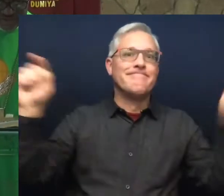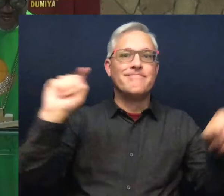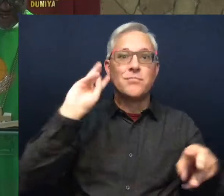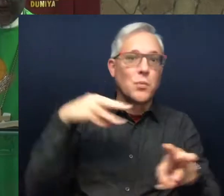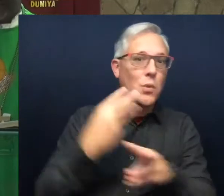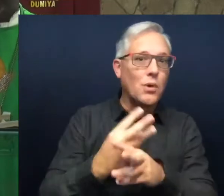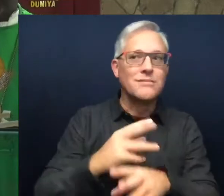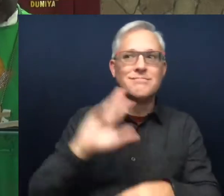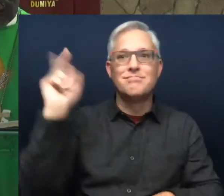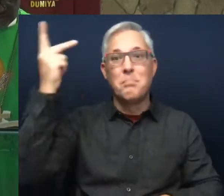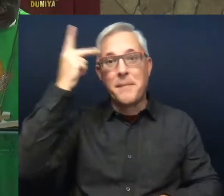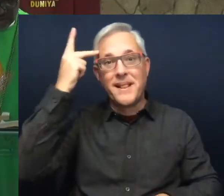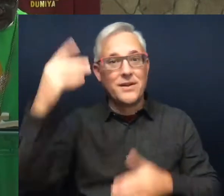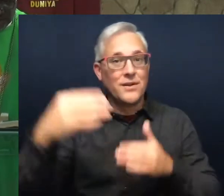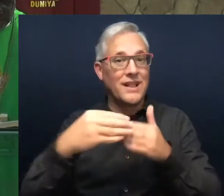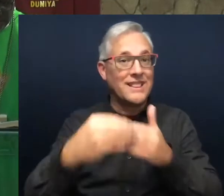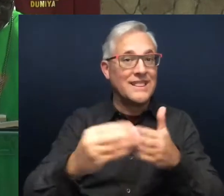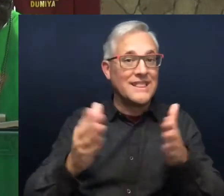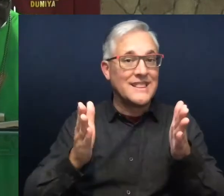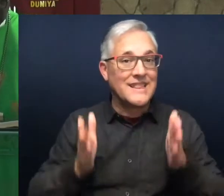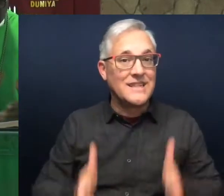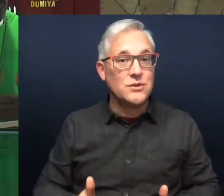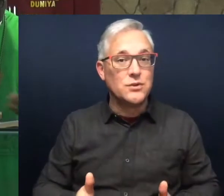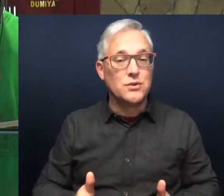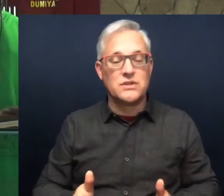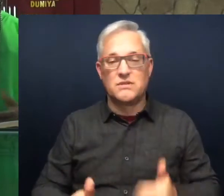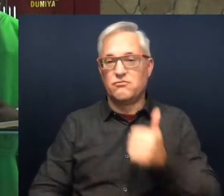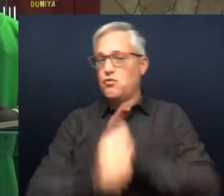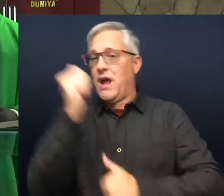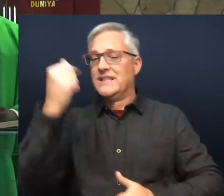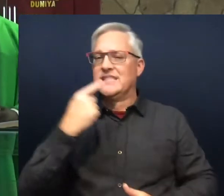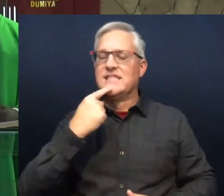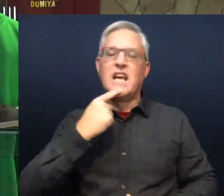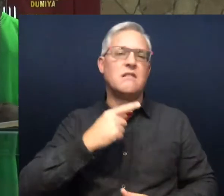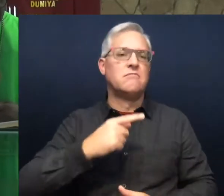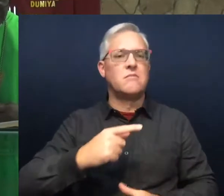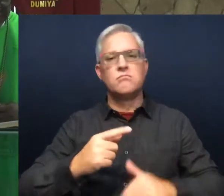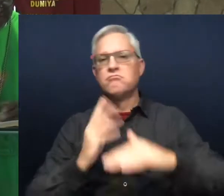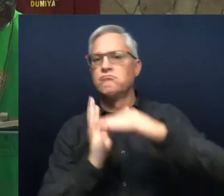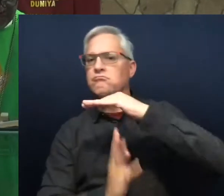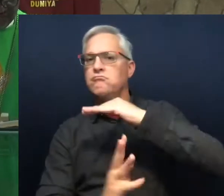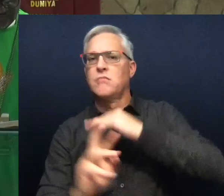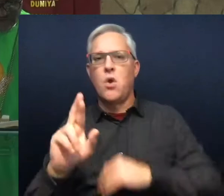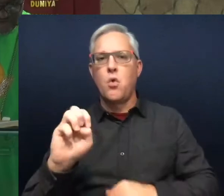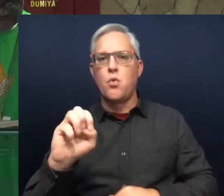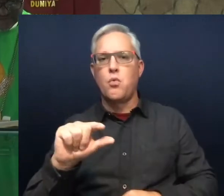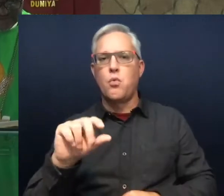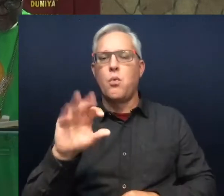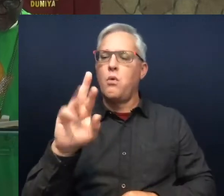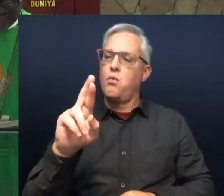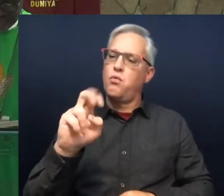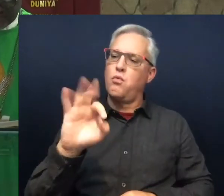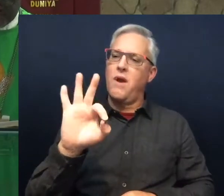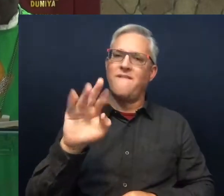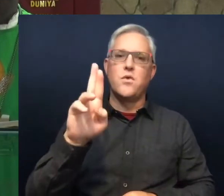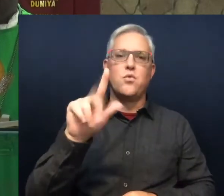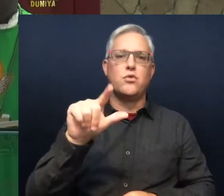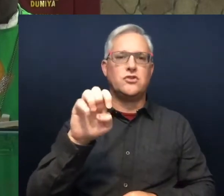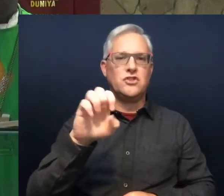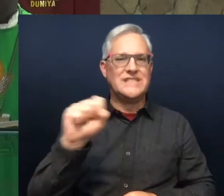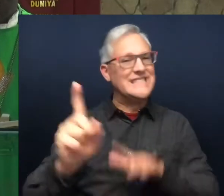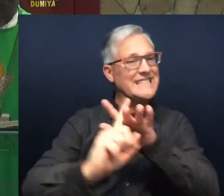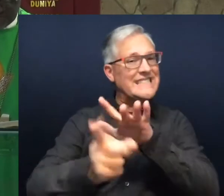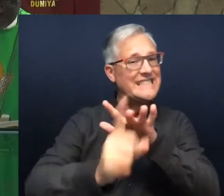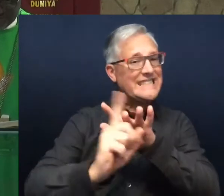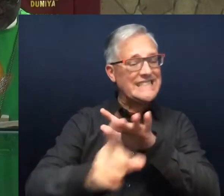the world threatening not anymore to allow refugees and those fleeing from violence and threat to